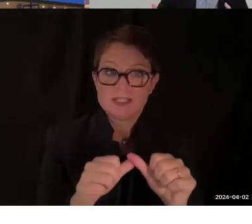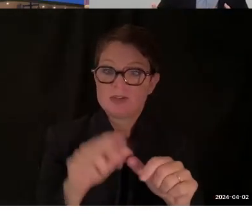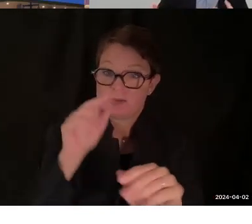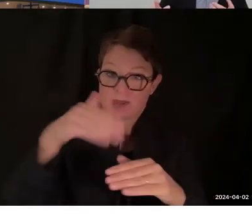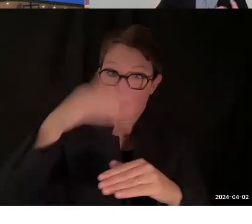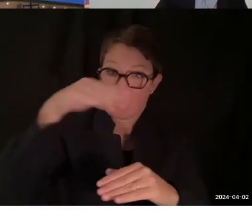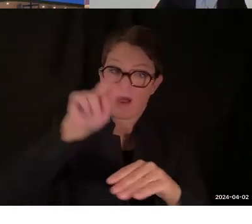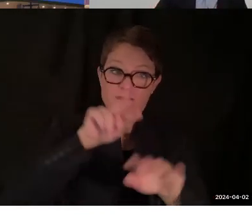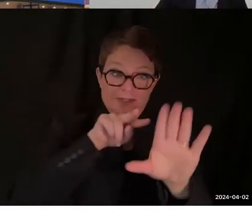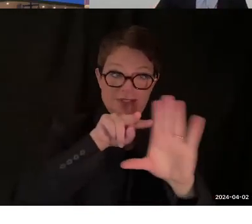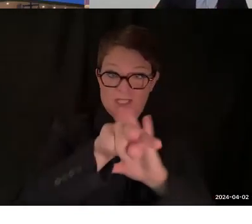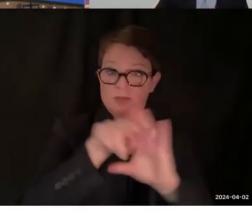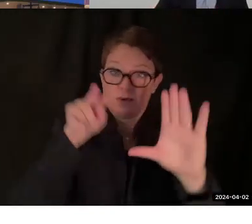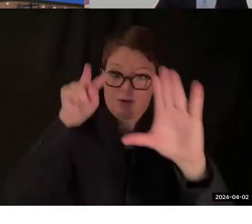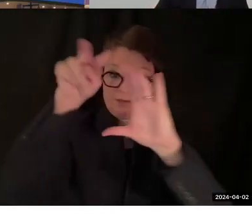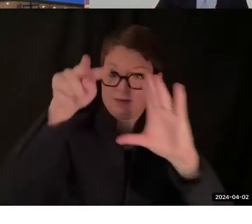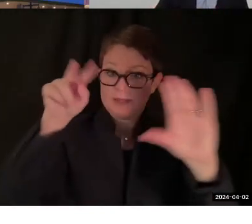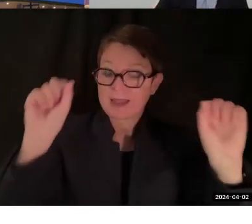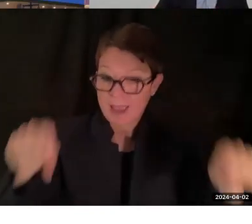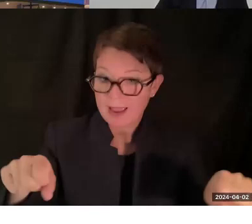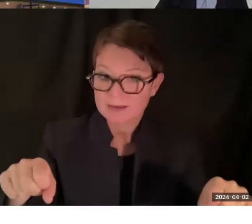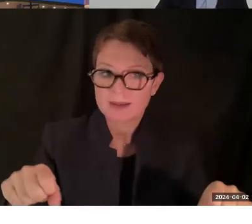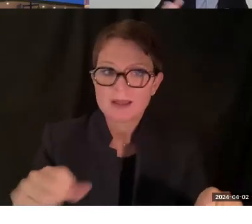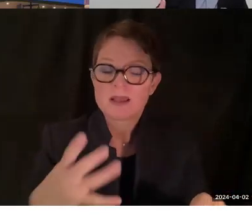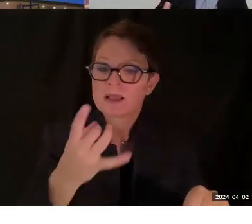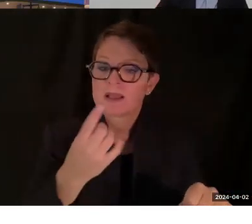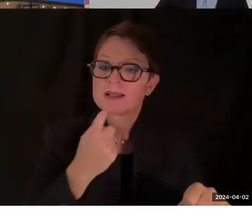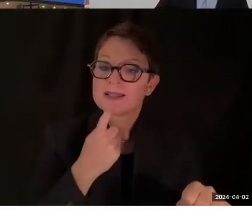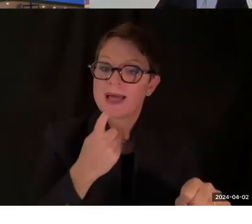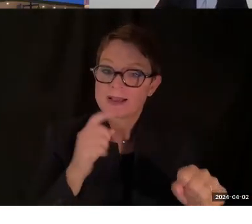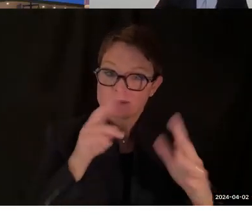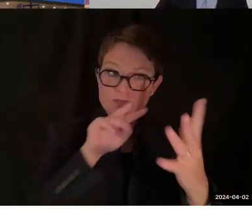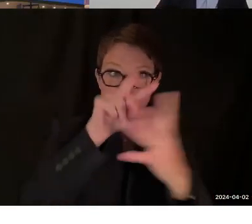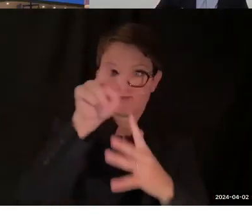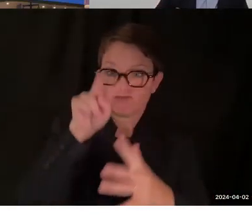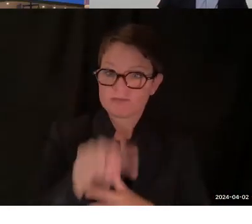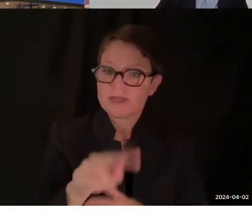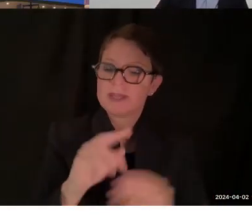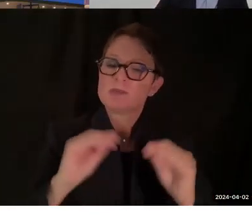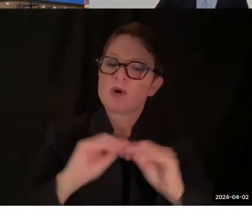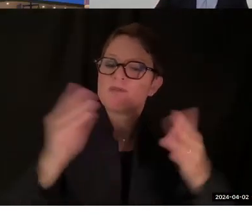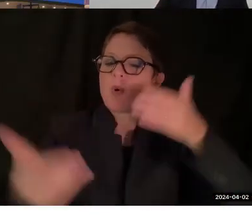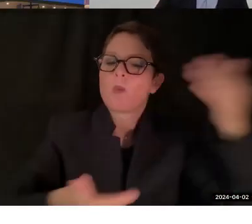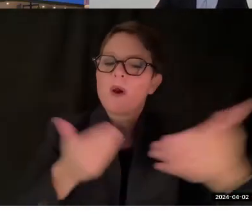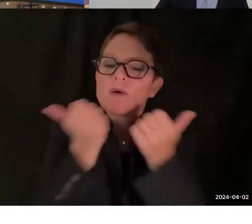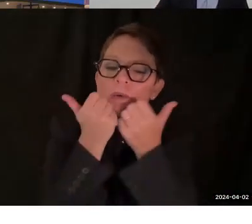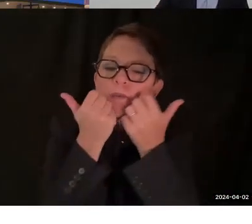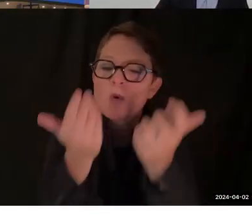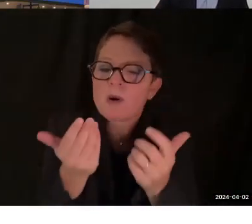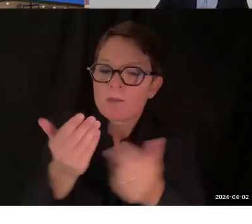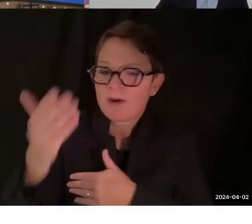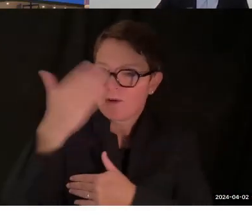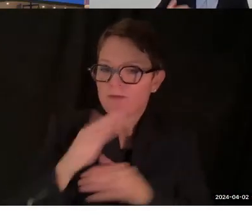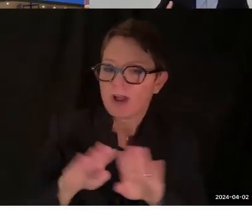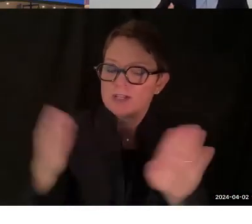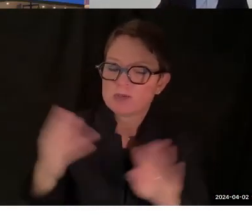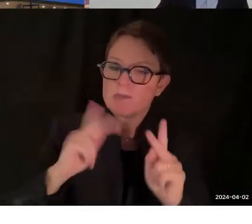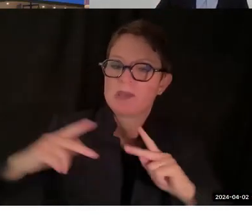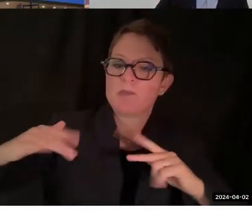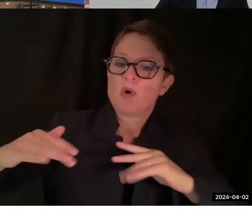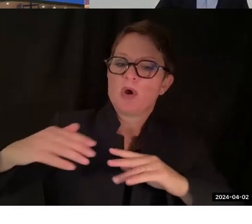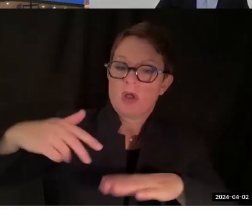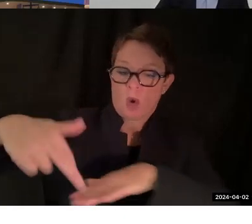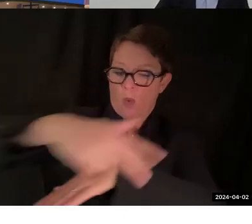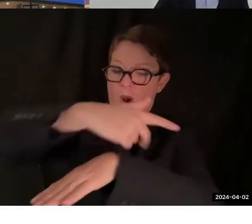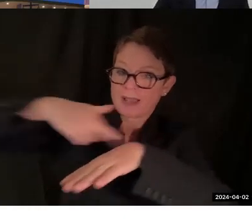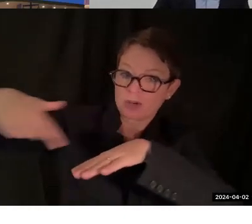above. This is something that we felt is, could create more of a welcome front door to people, walking around the